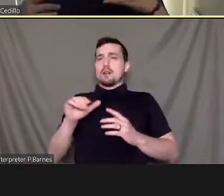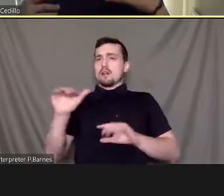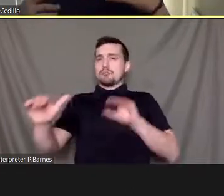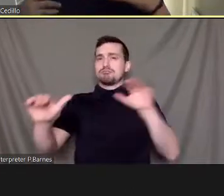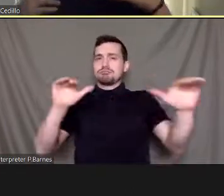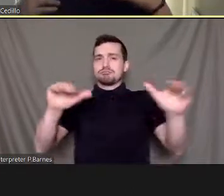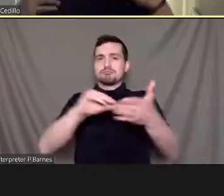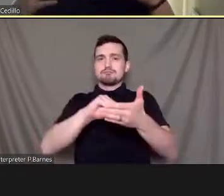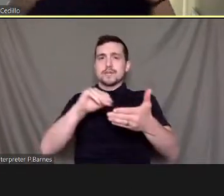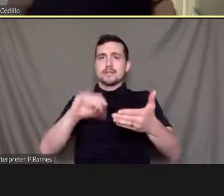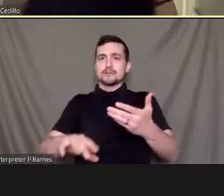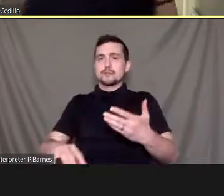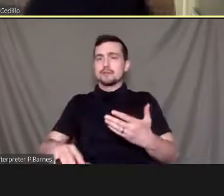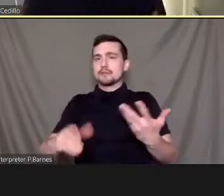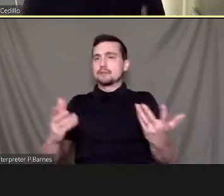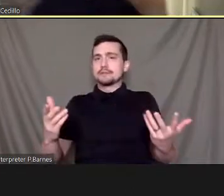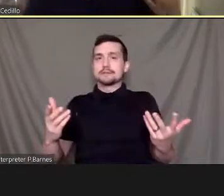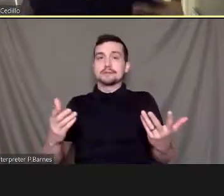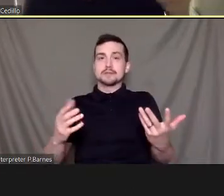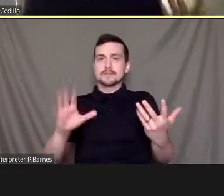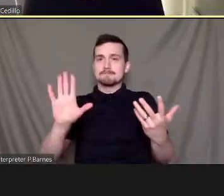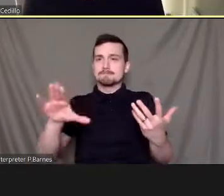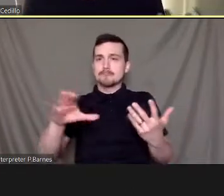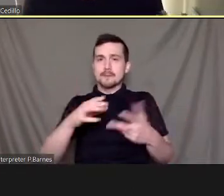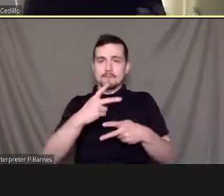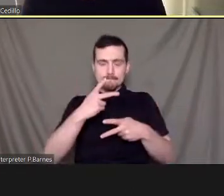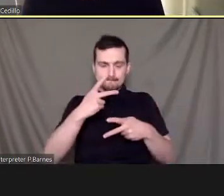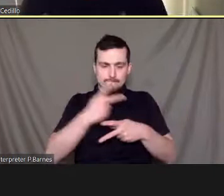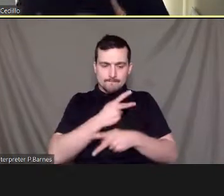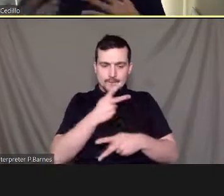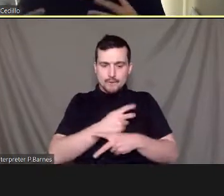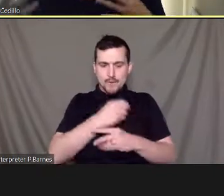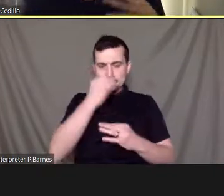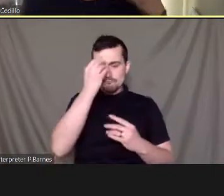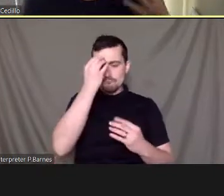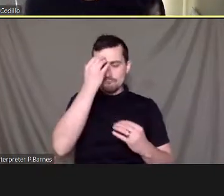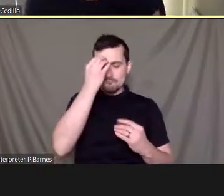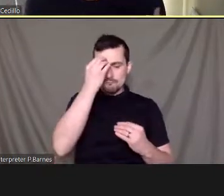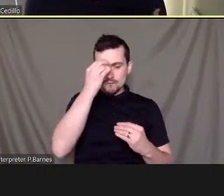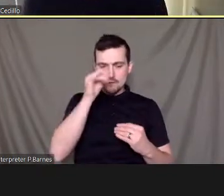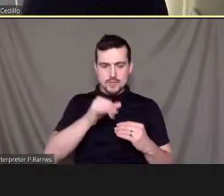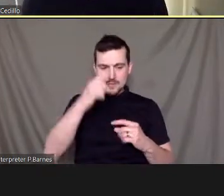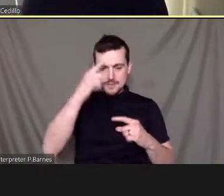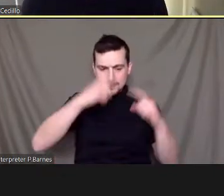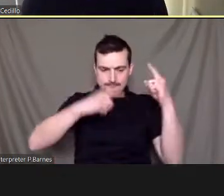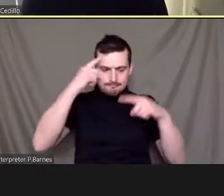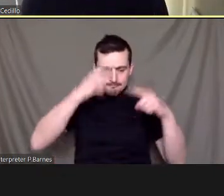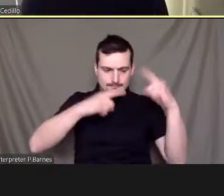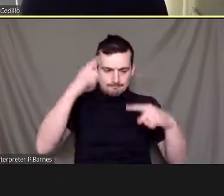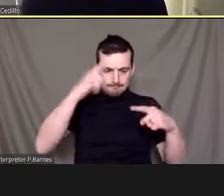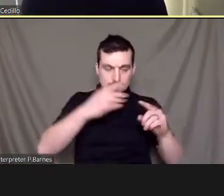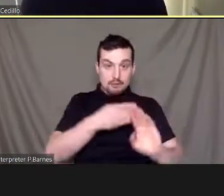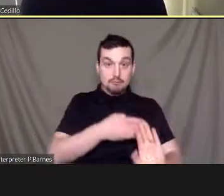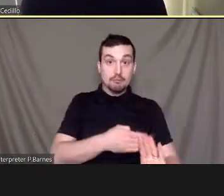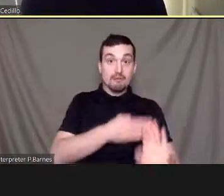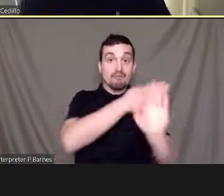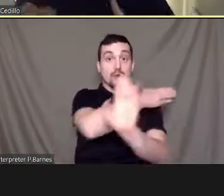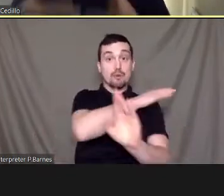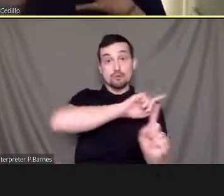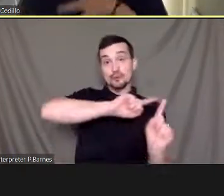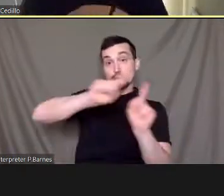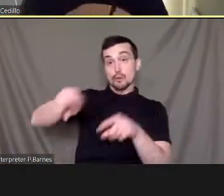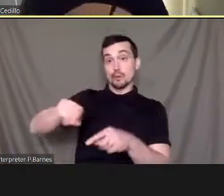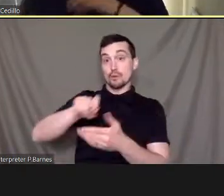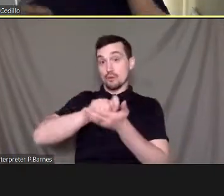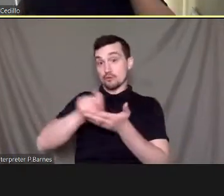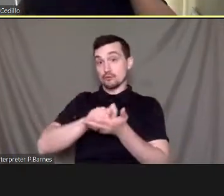to figure these things out so that there is a plan. But, you know, from